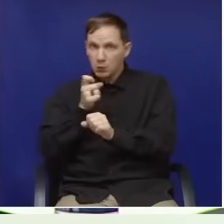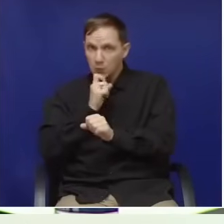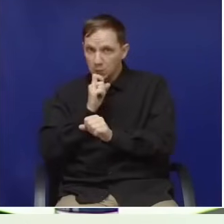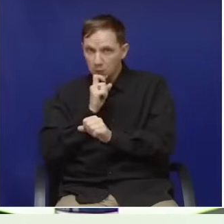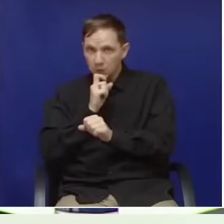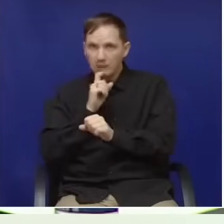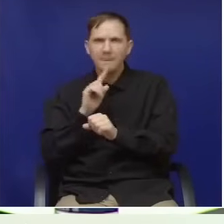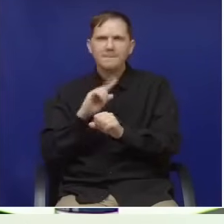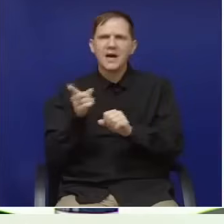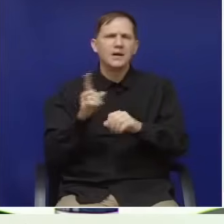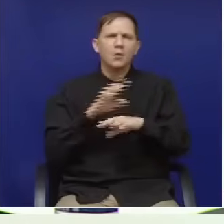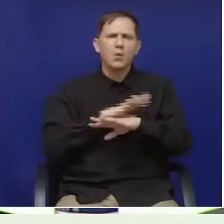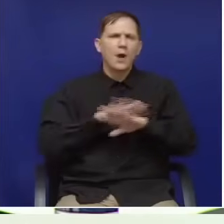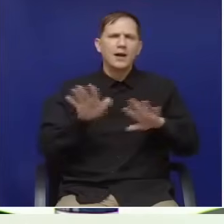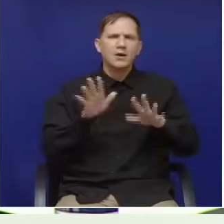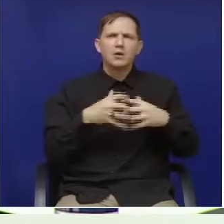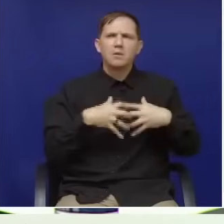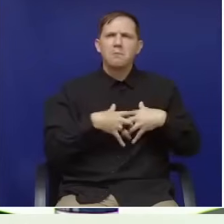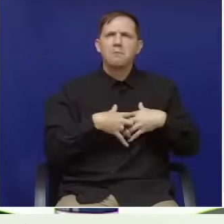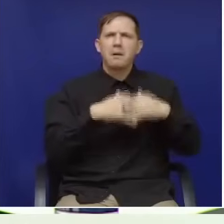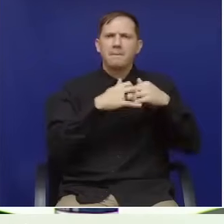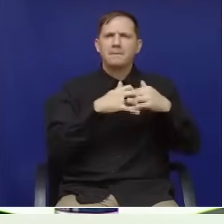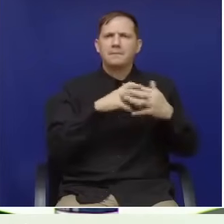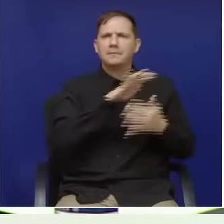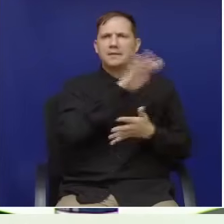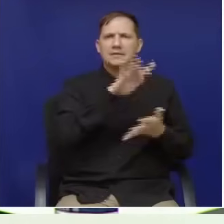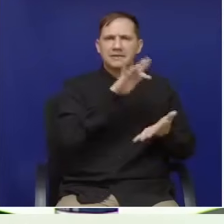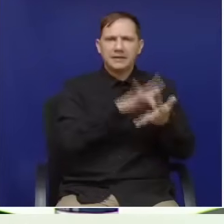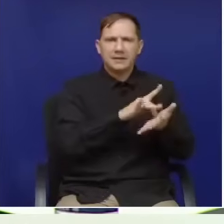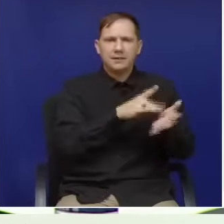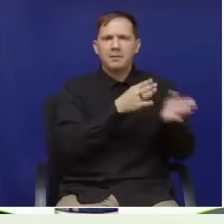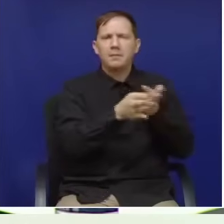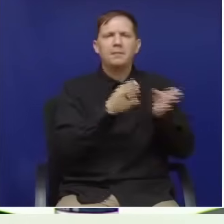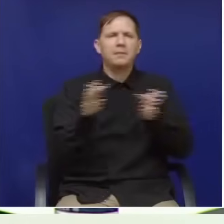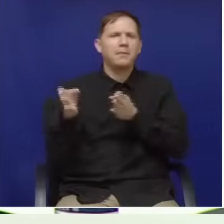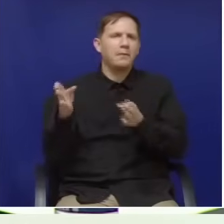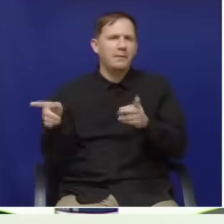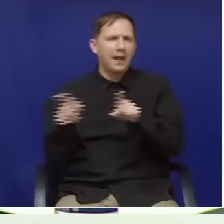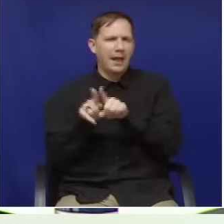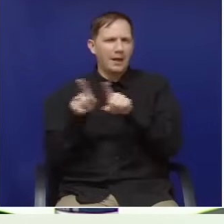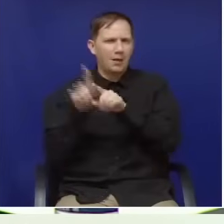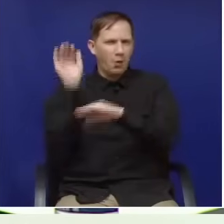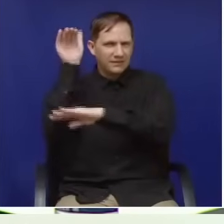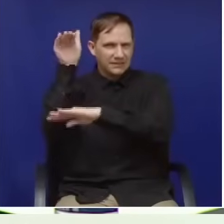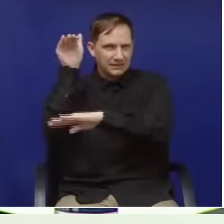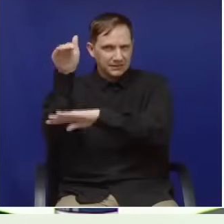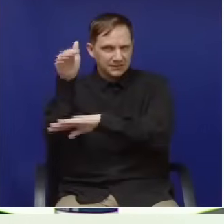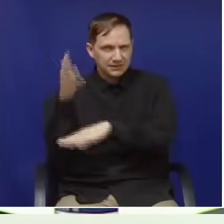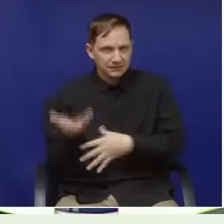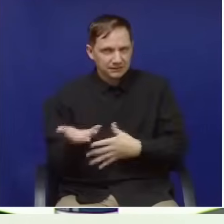alternative to access to rural areas? I thank you. Honorable Minister.